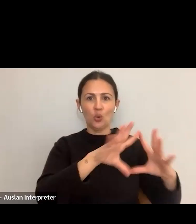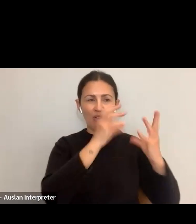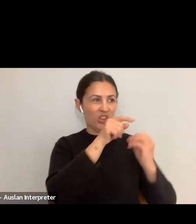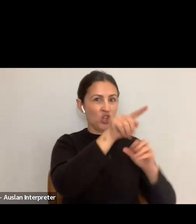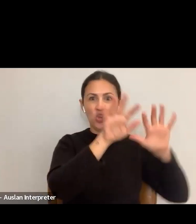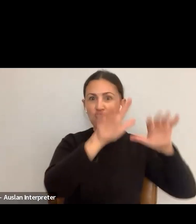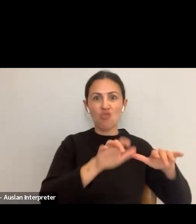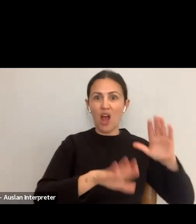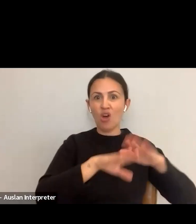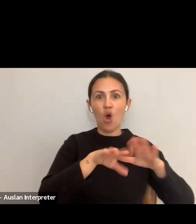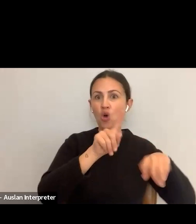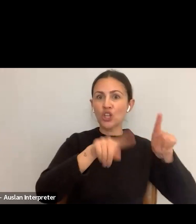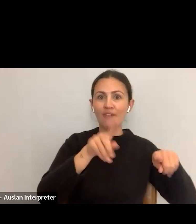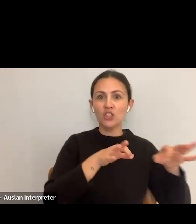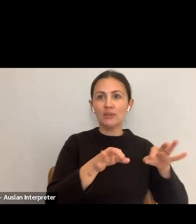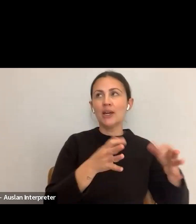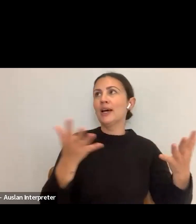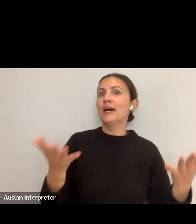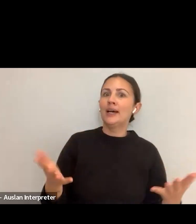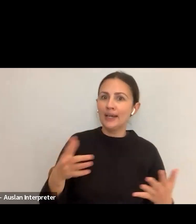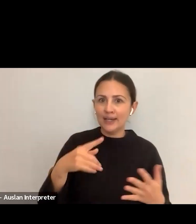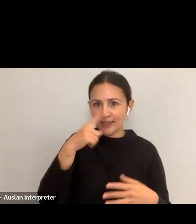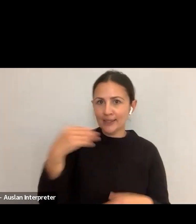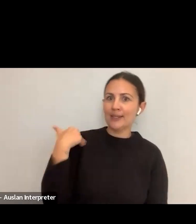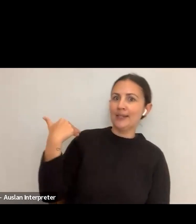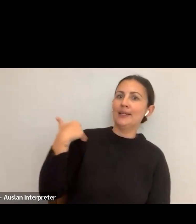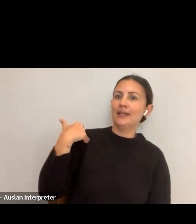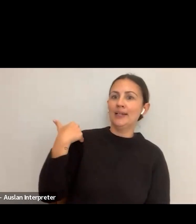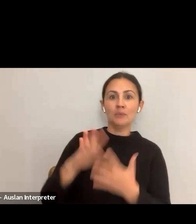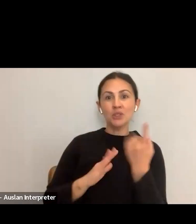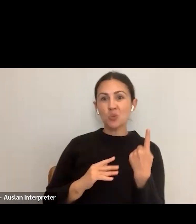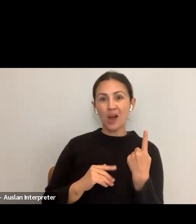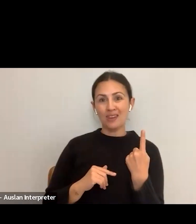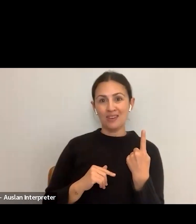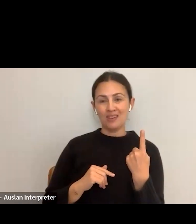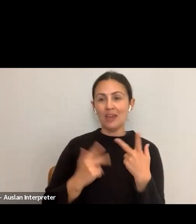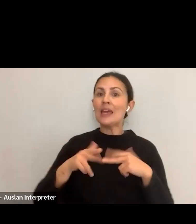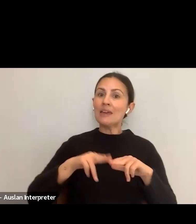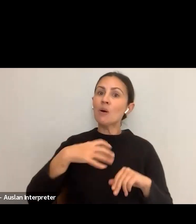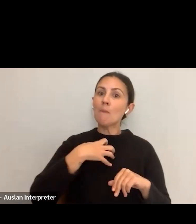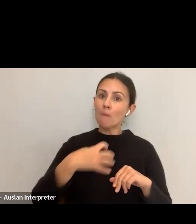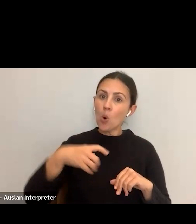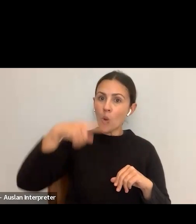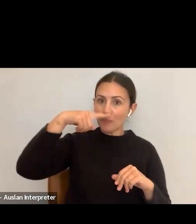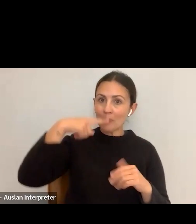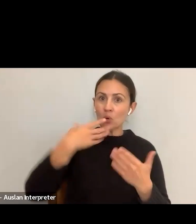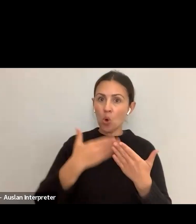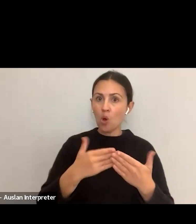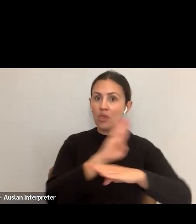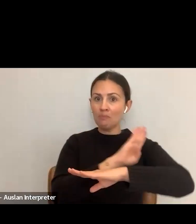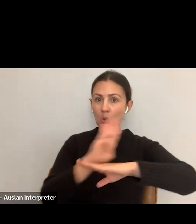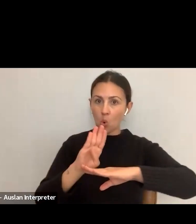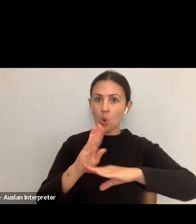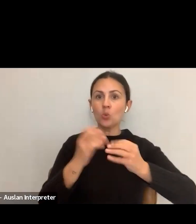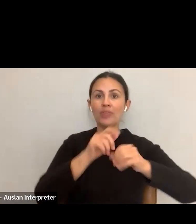you are seen as this pundit to be approached for all questions literally relating to cultural diversity, to Indigenous communities, to